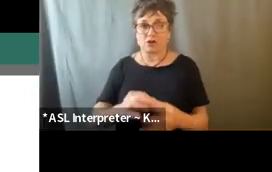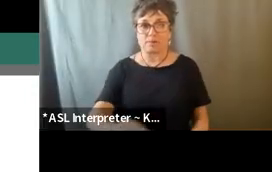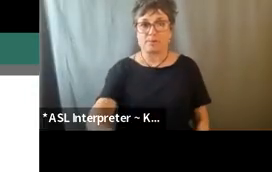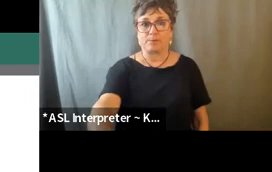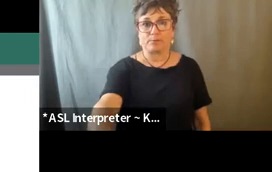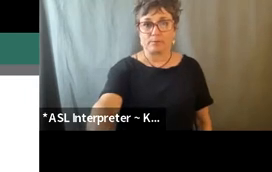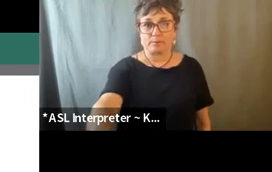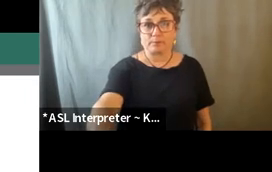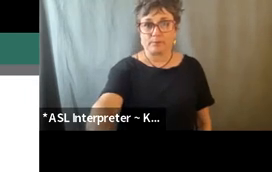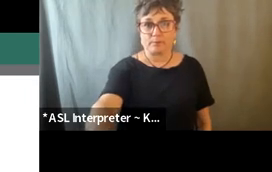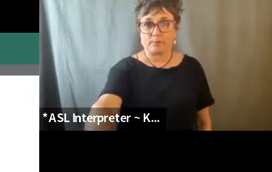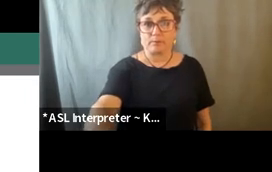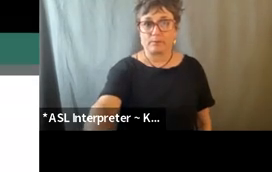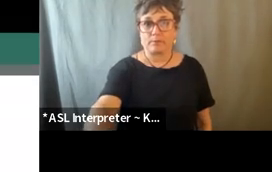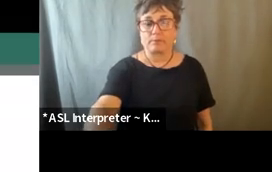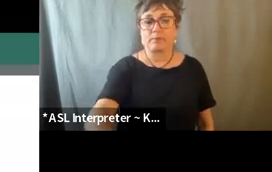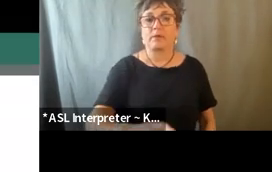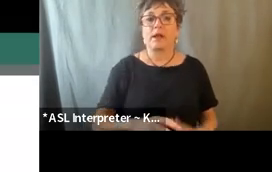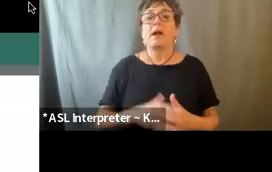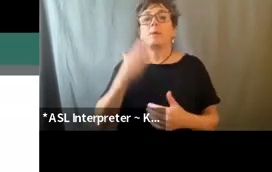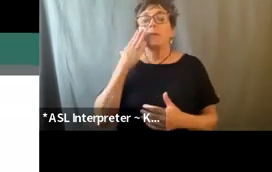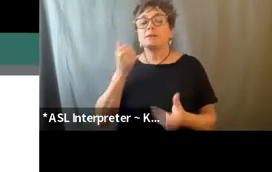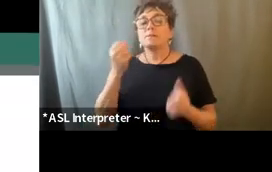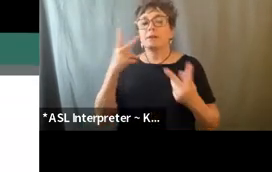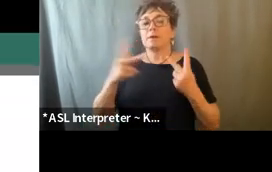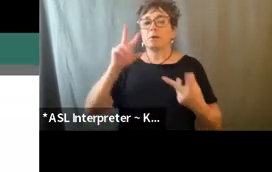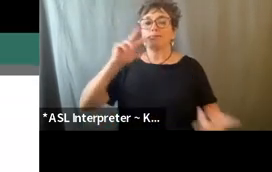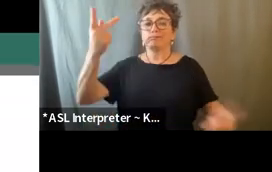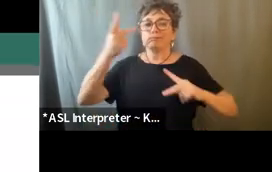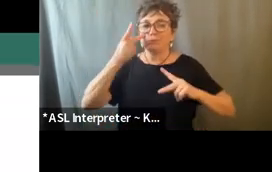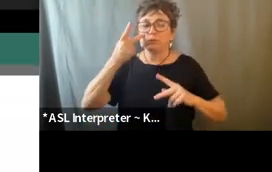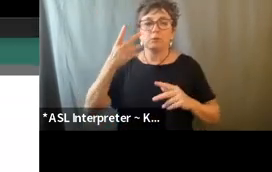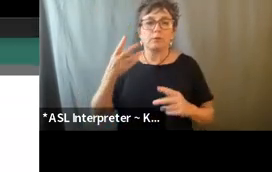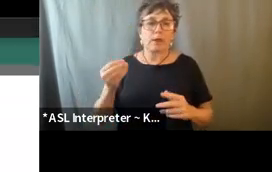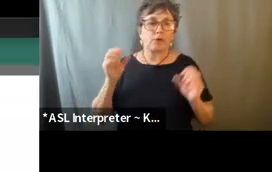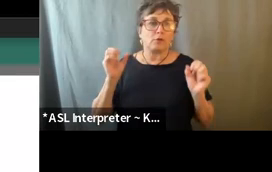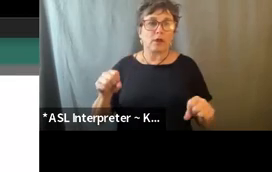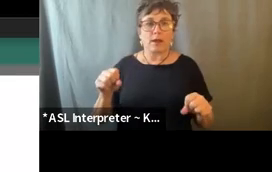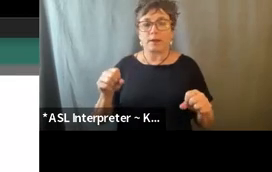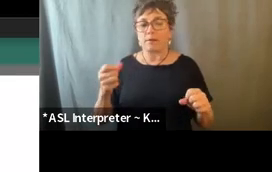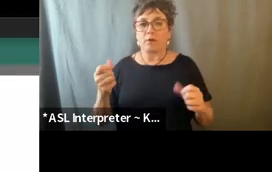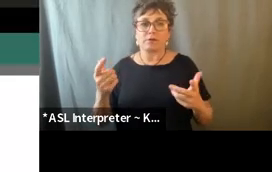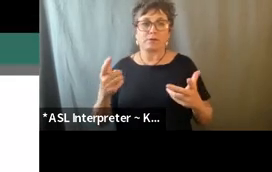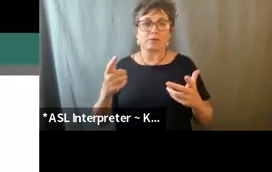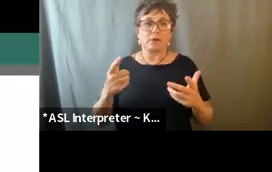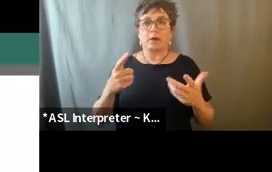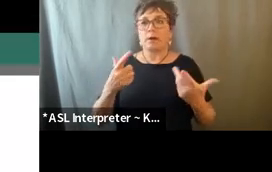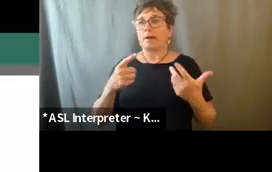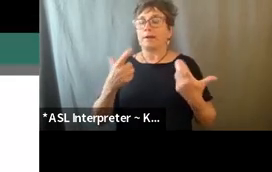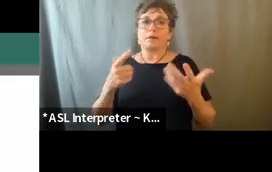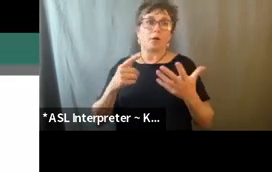you can just be posting on social, putting things out and expecting people to find